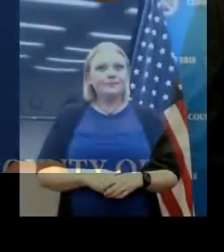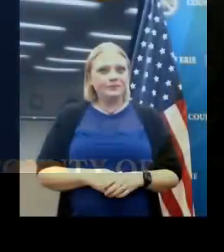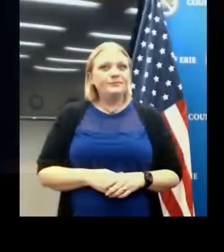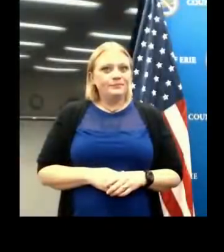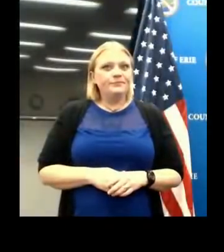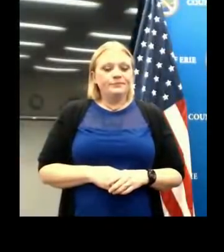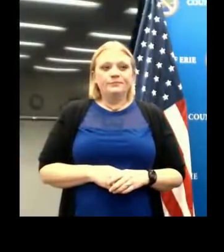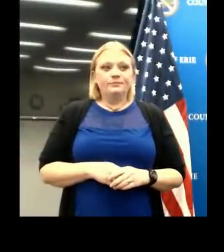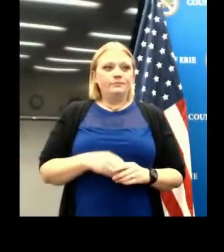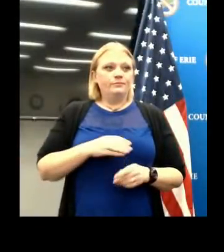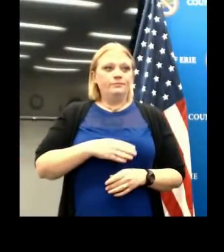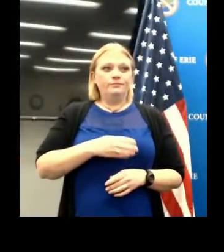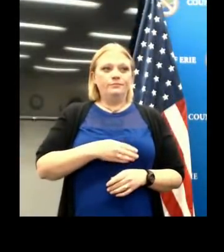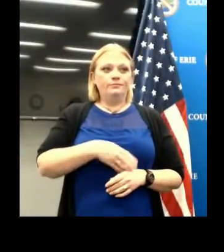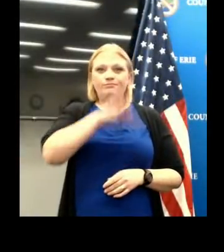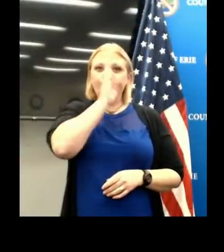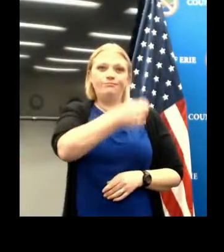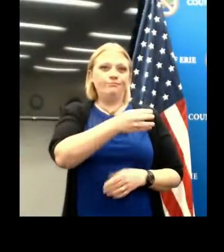going straight into the data,